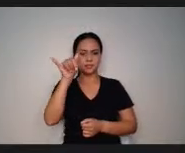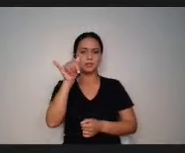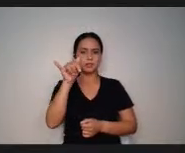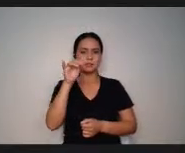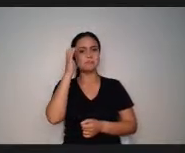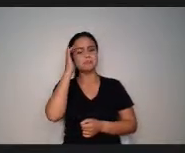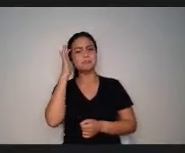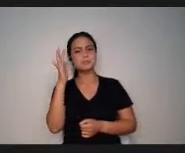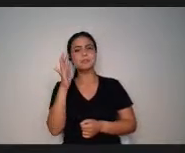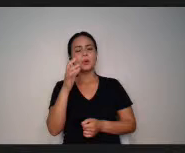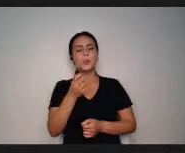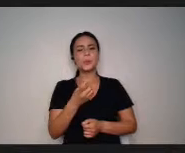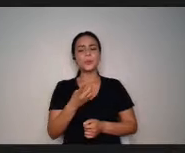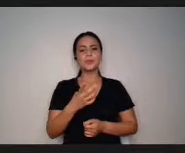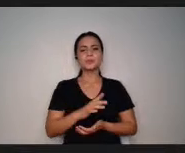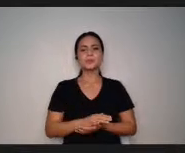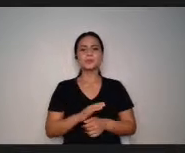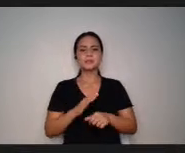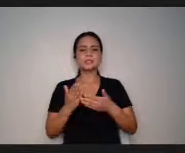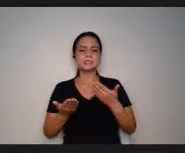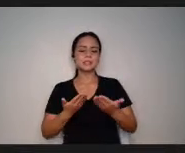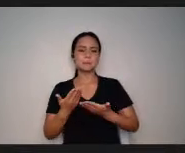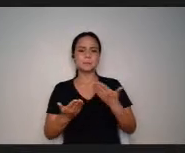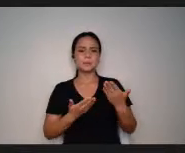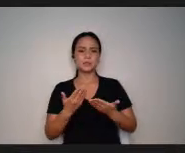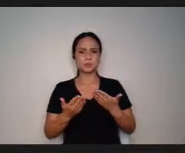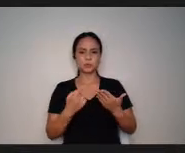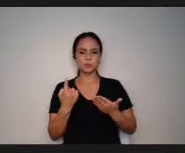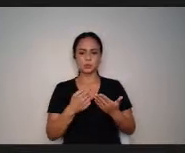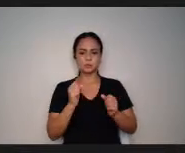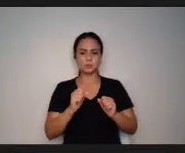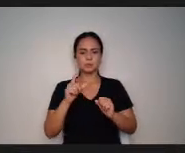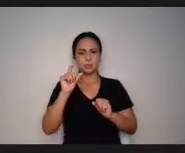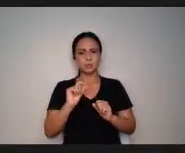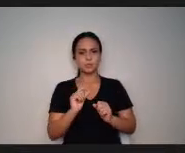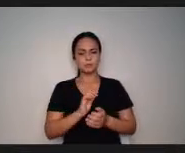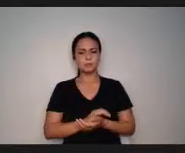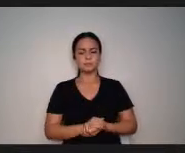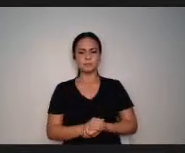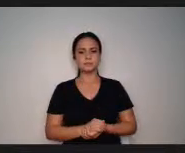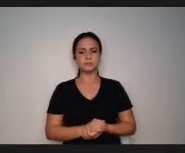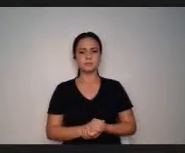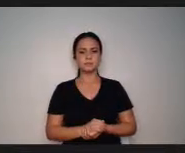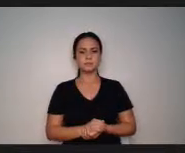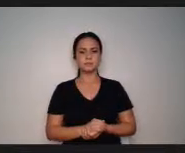can prevent or reduce is what we think about.